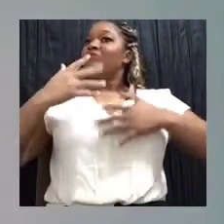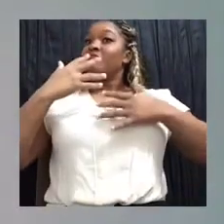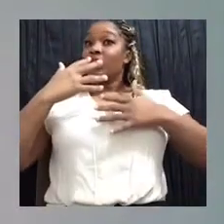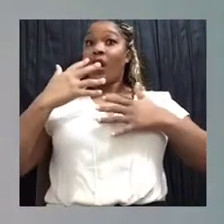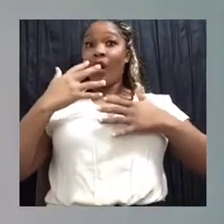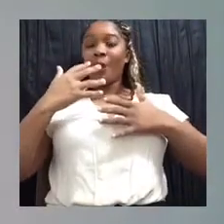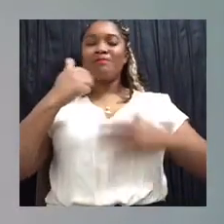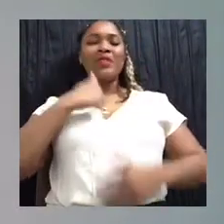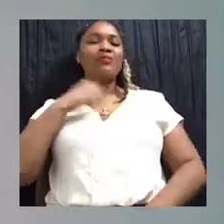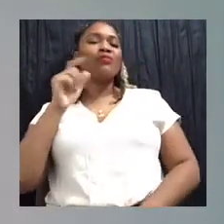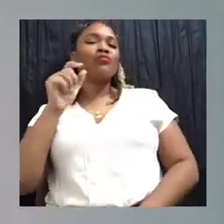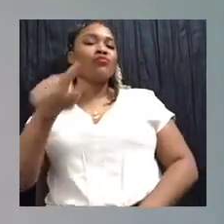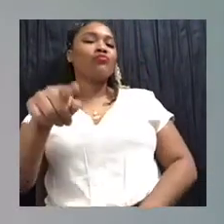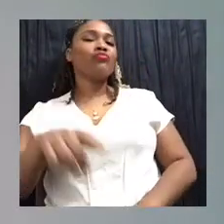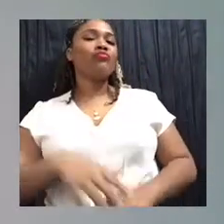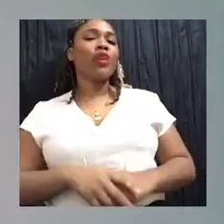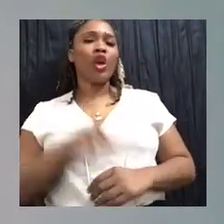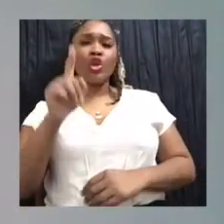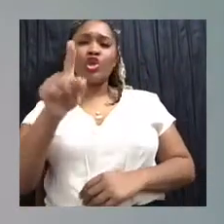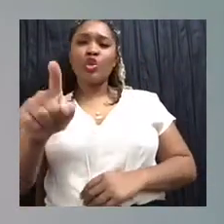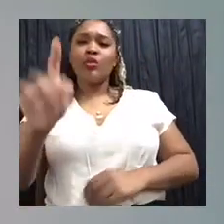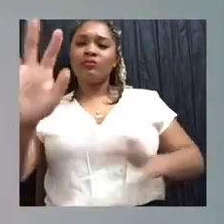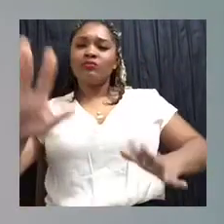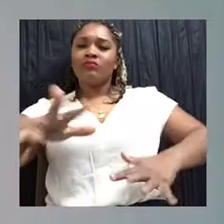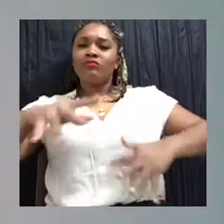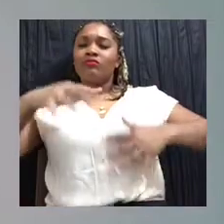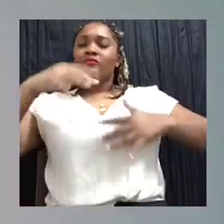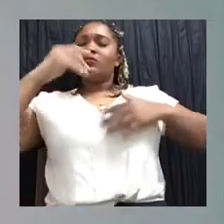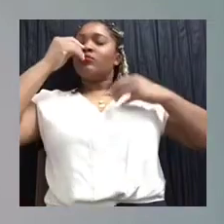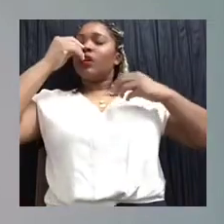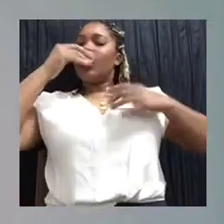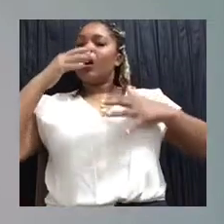you. What do you breathe?